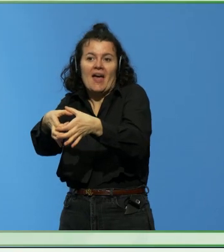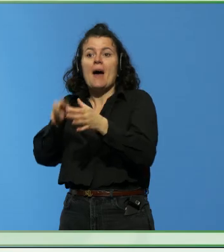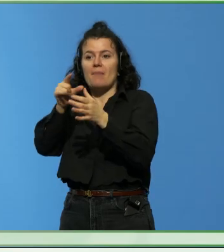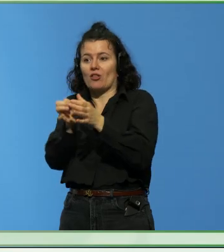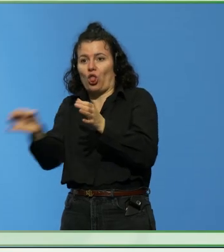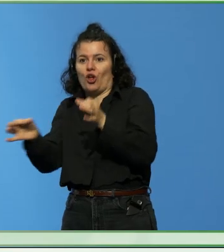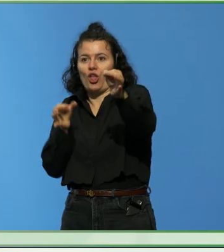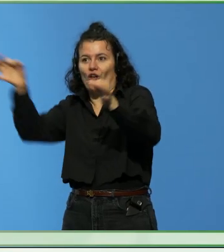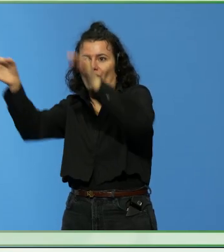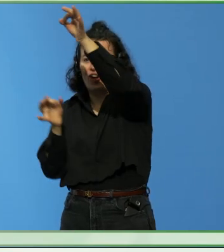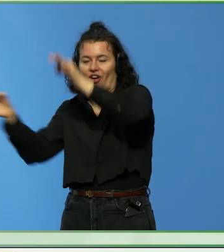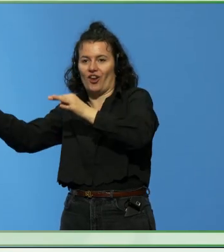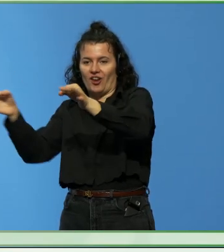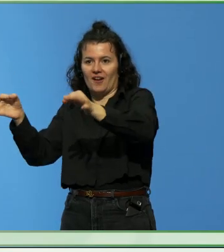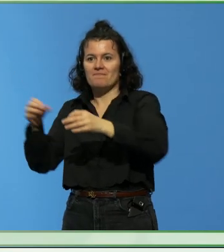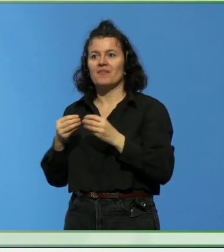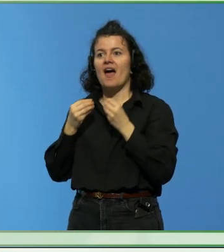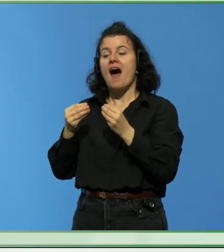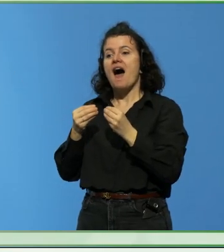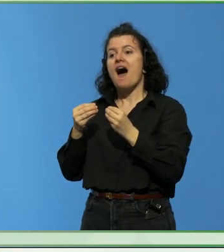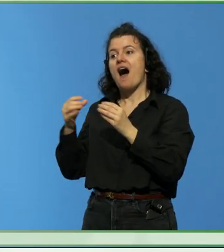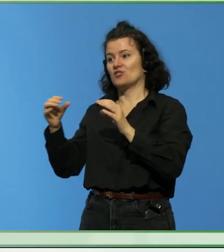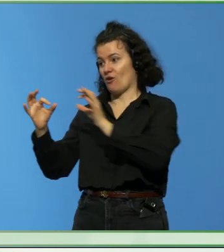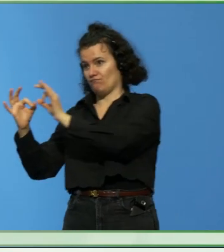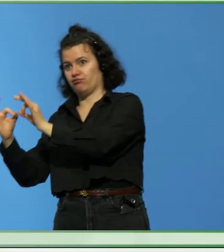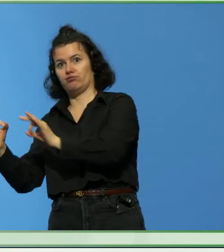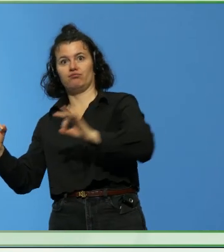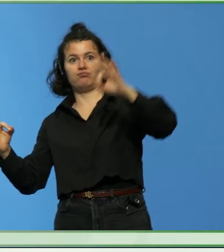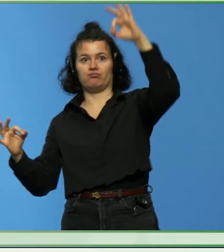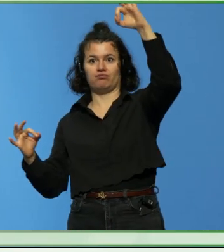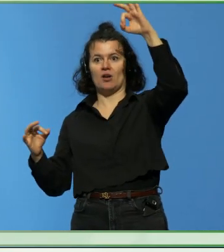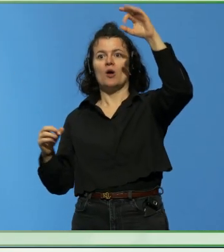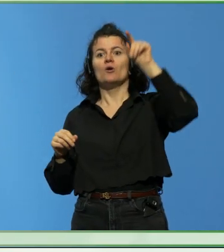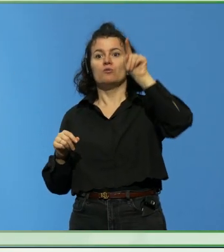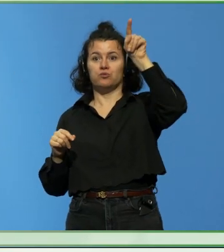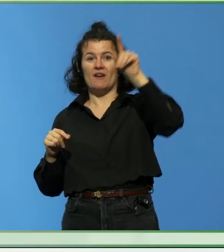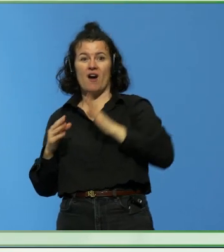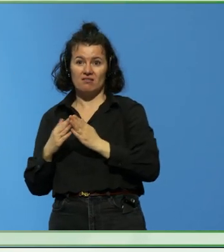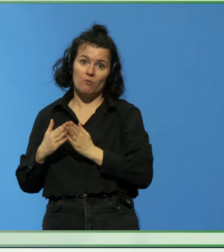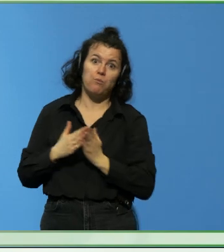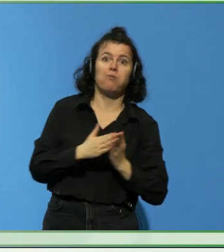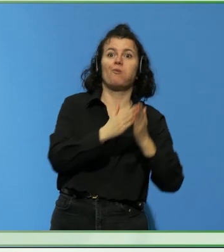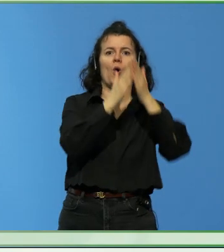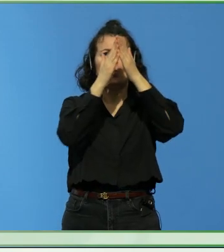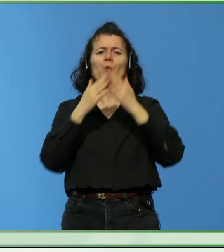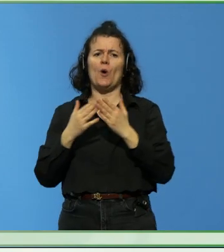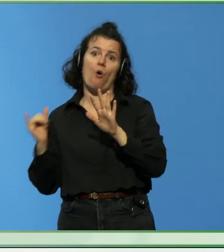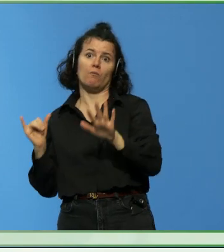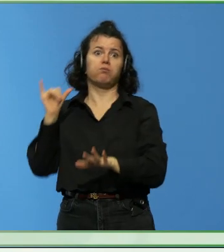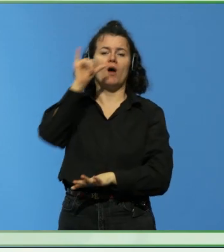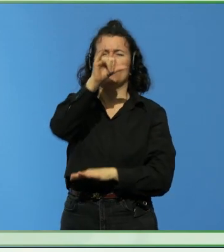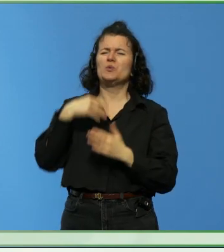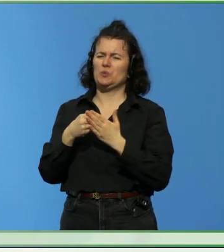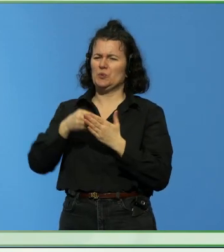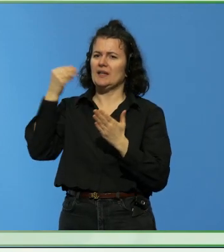and transport options, particularly to the northern provinces, are intermittent and very expensive. The country's prone